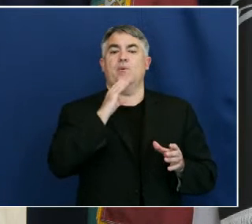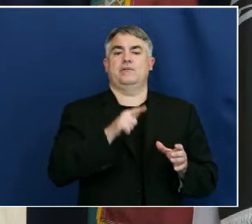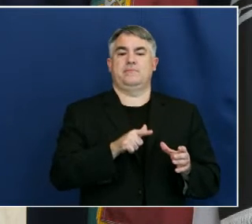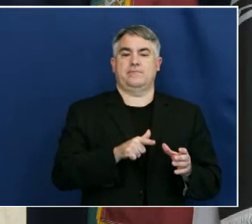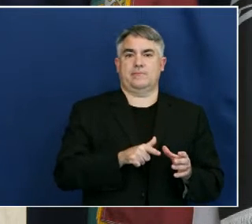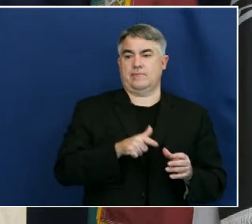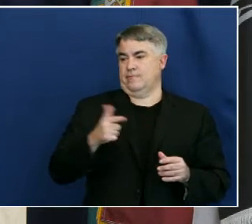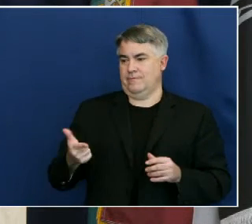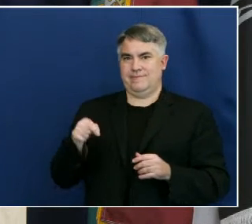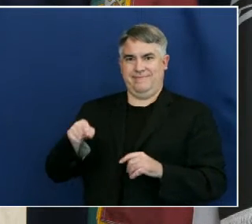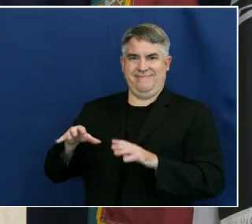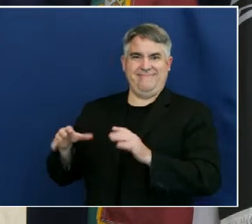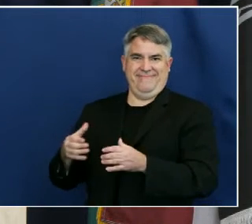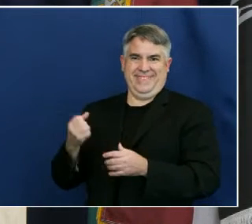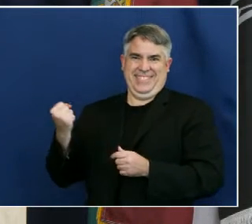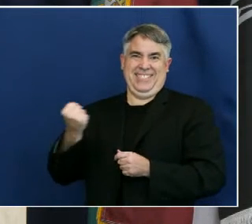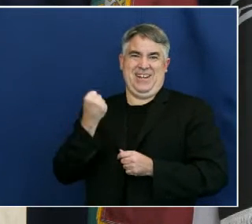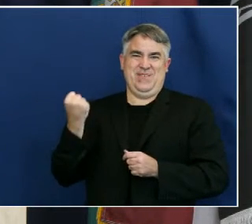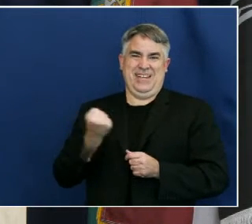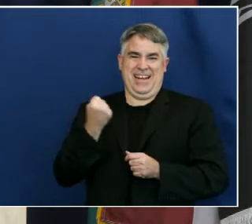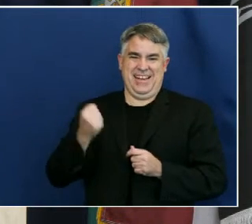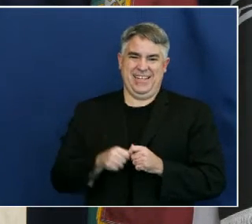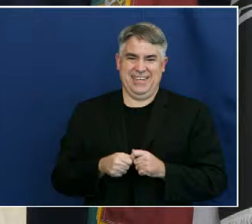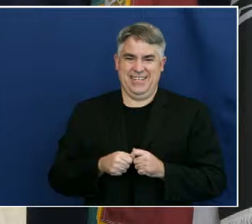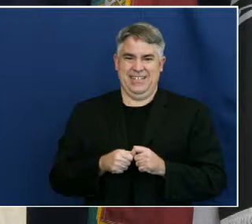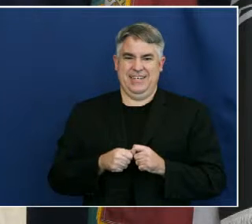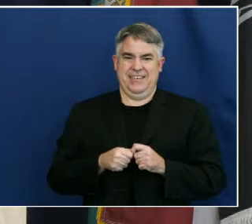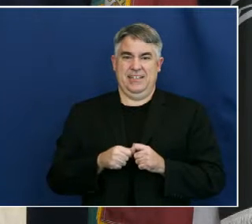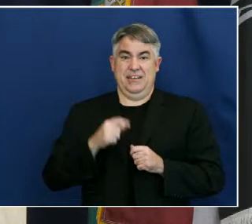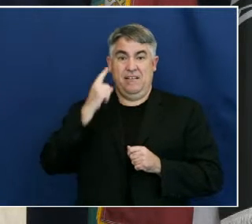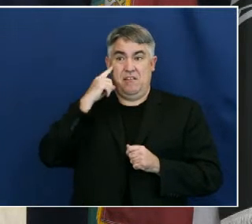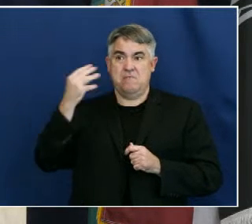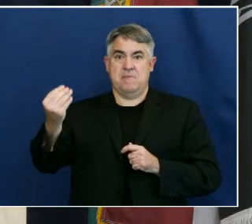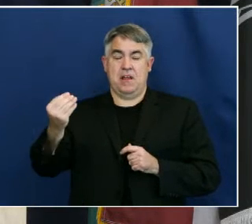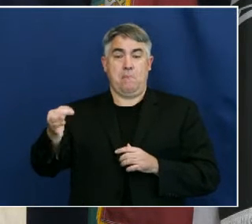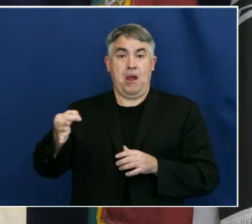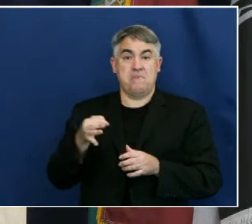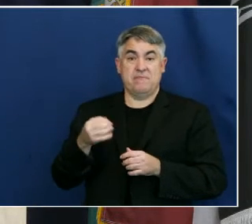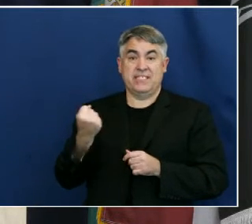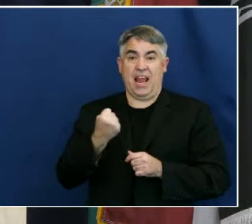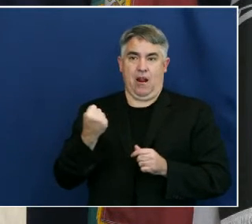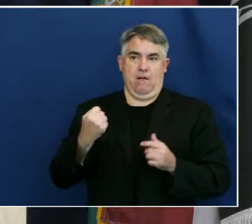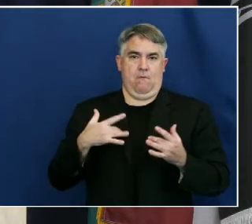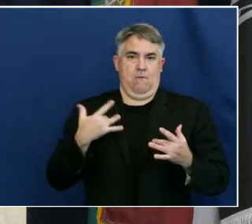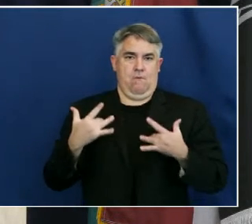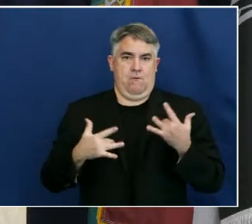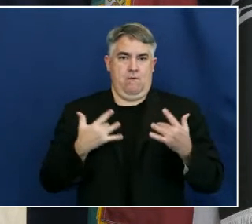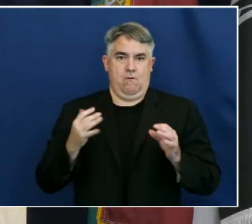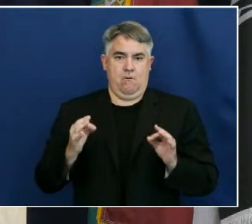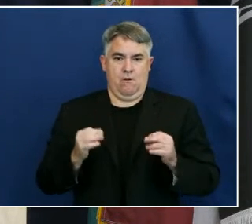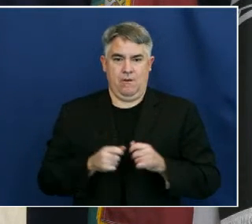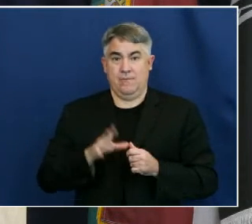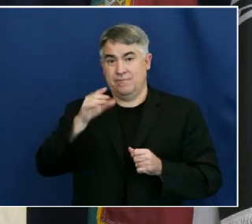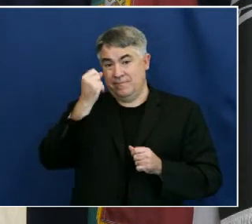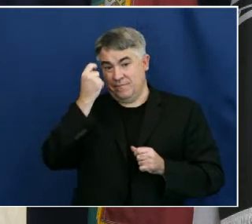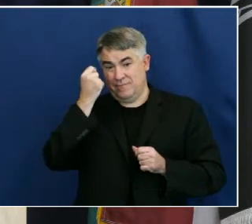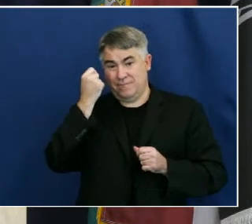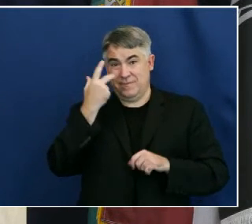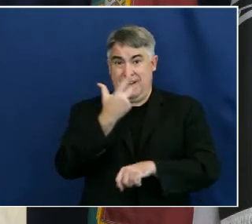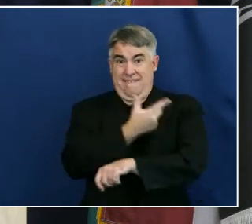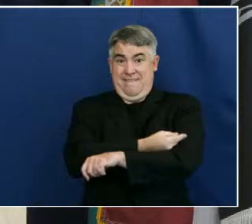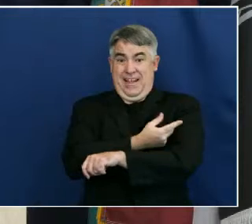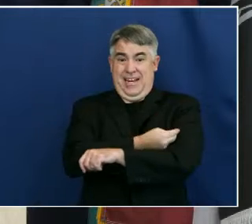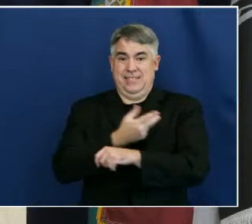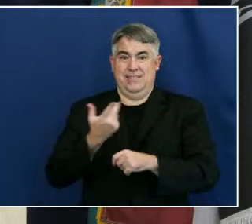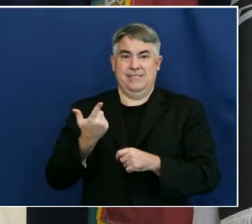go on Saturday instead of Monday, which was the previous plan. But there's going to be considerable strain on the vaccination system and on the